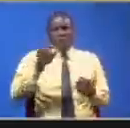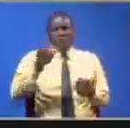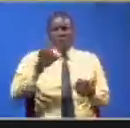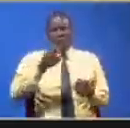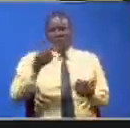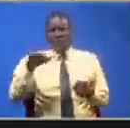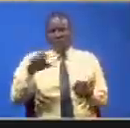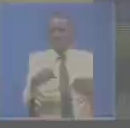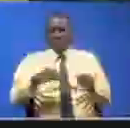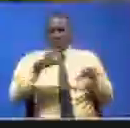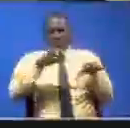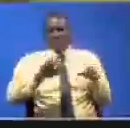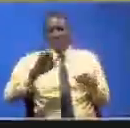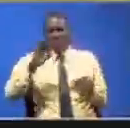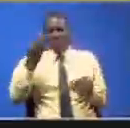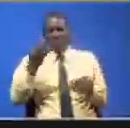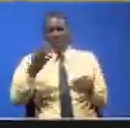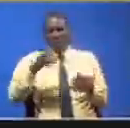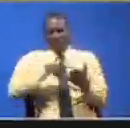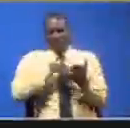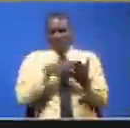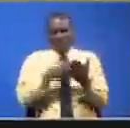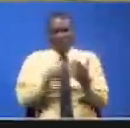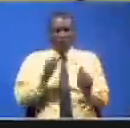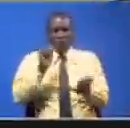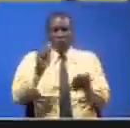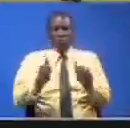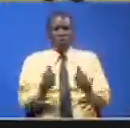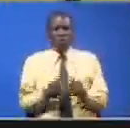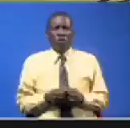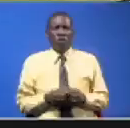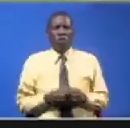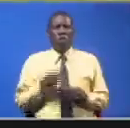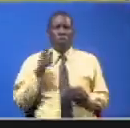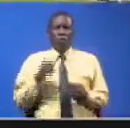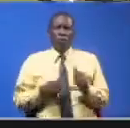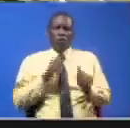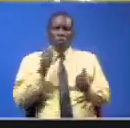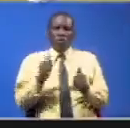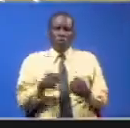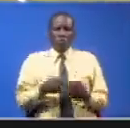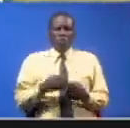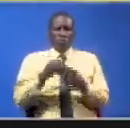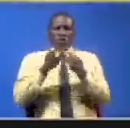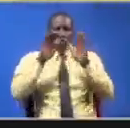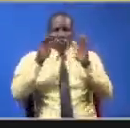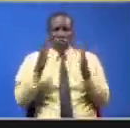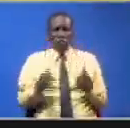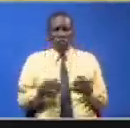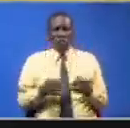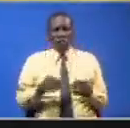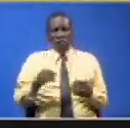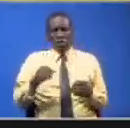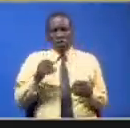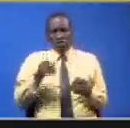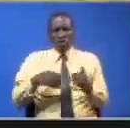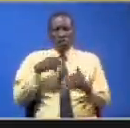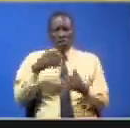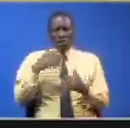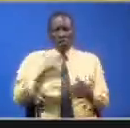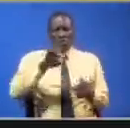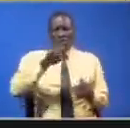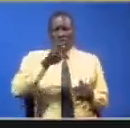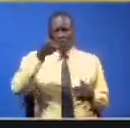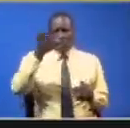suffered their third straight loss of the campaign. This fixture holds special significance, being named after the late Jerry